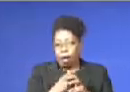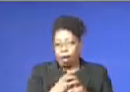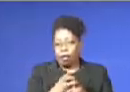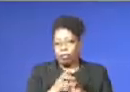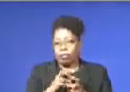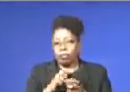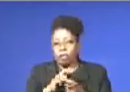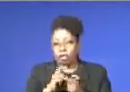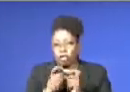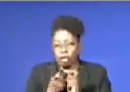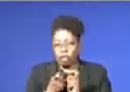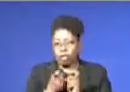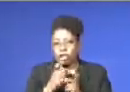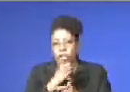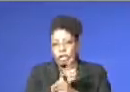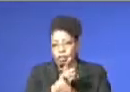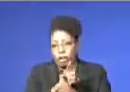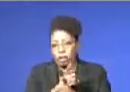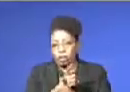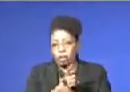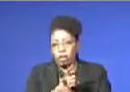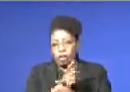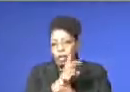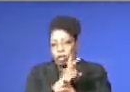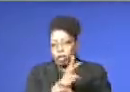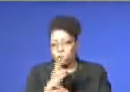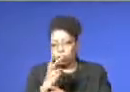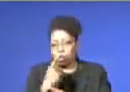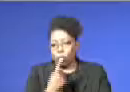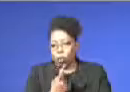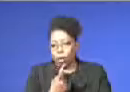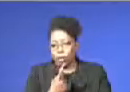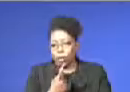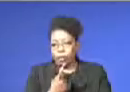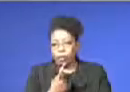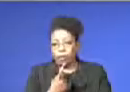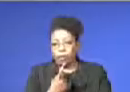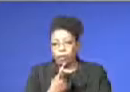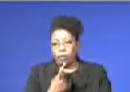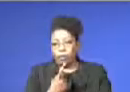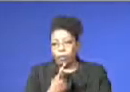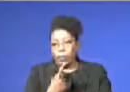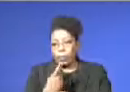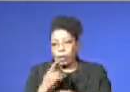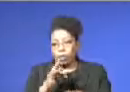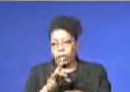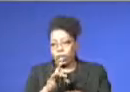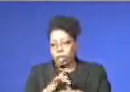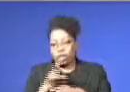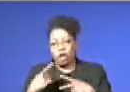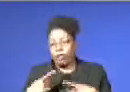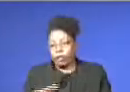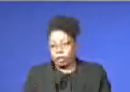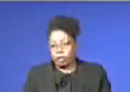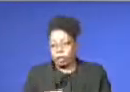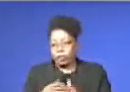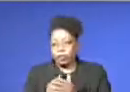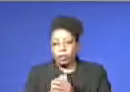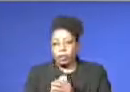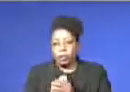changed their defense. They were playing a 2-2-1 press. They changed it to a man, and they were physical with Ethan and Joshua.